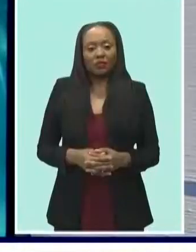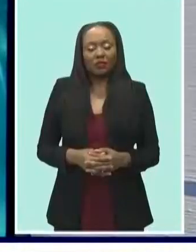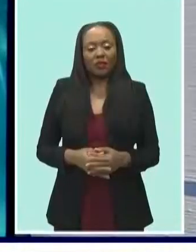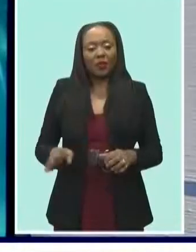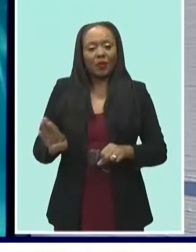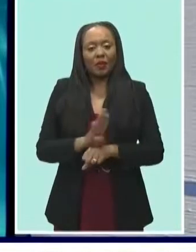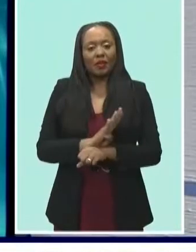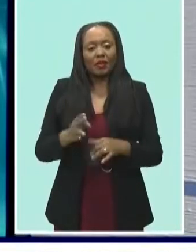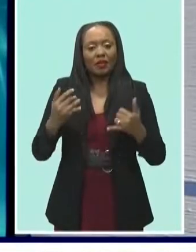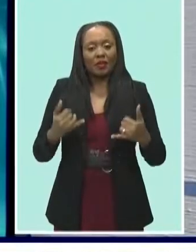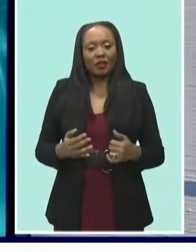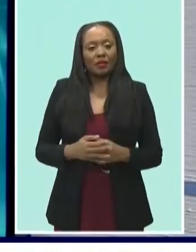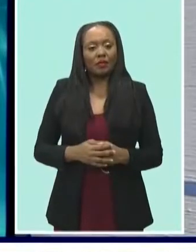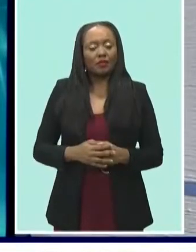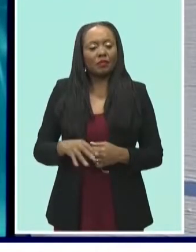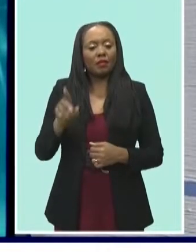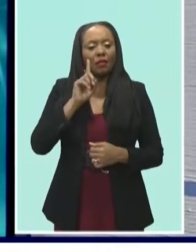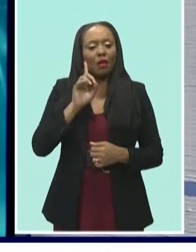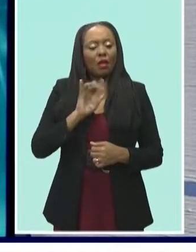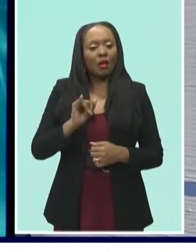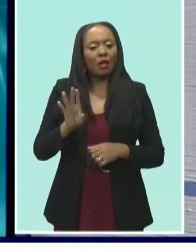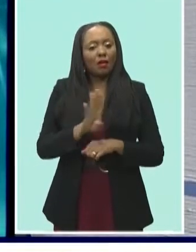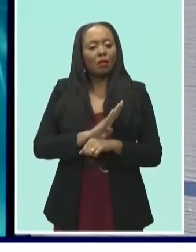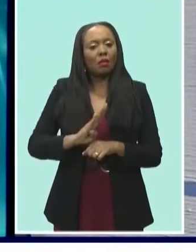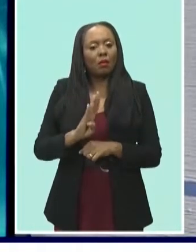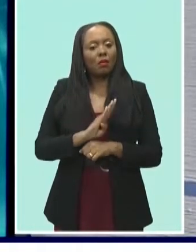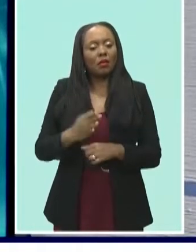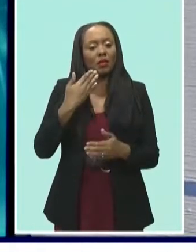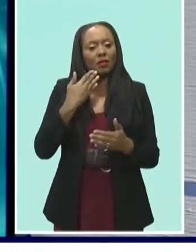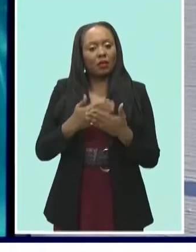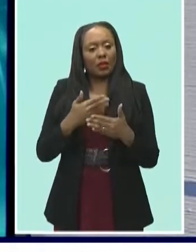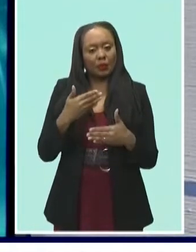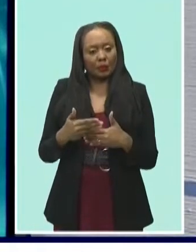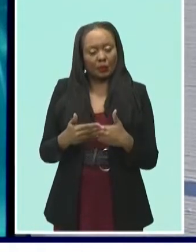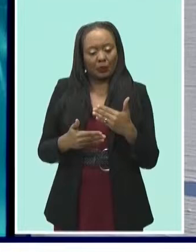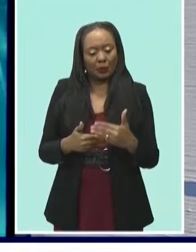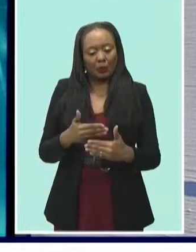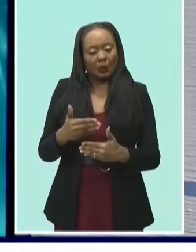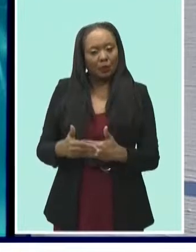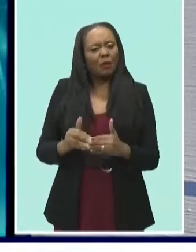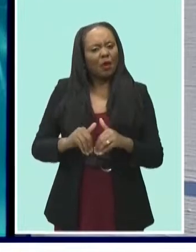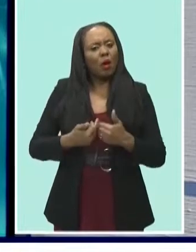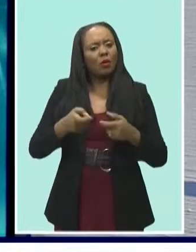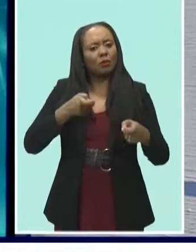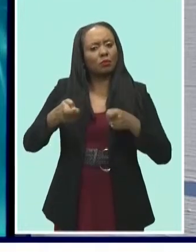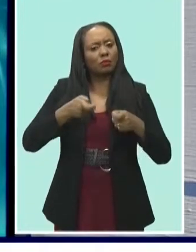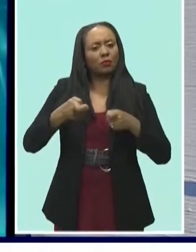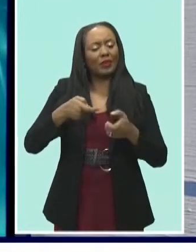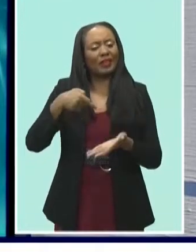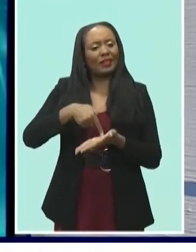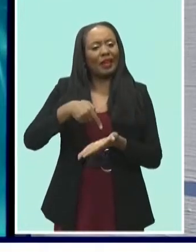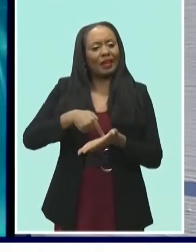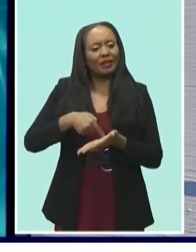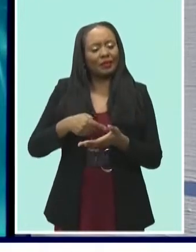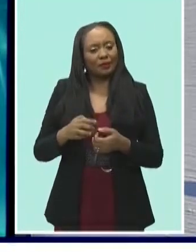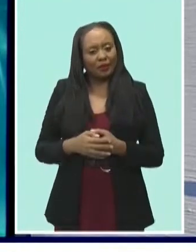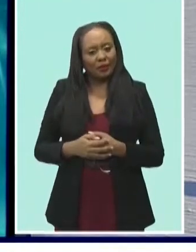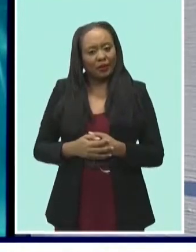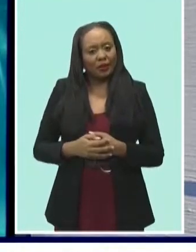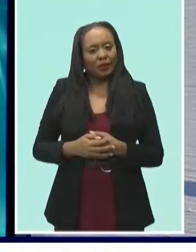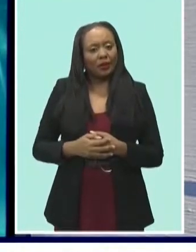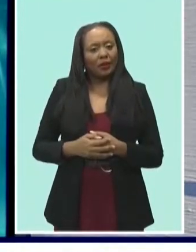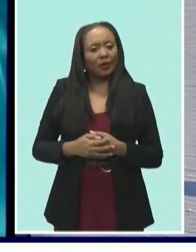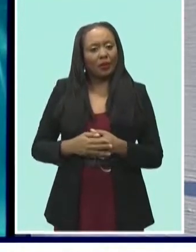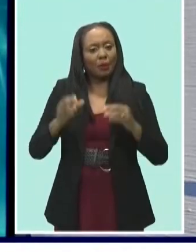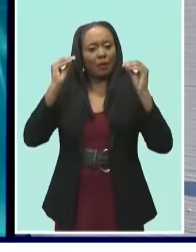In business tonight, Barbados appears to be taking the right steps regarding the management of its debt. This is according to Professor of Economics